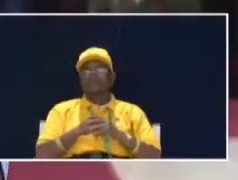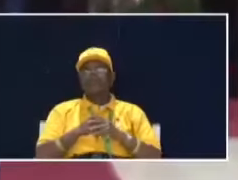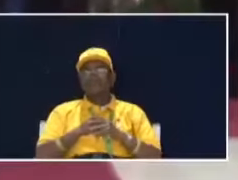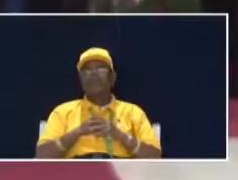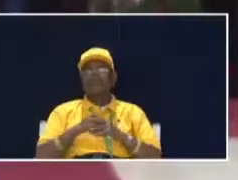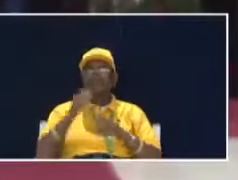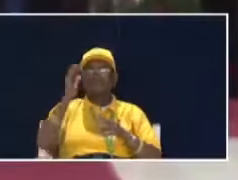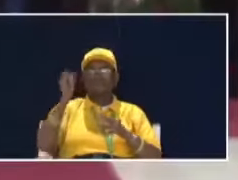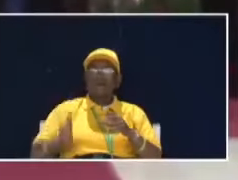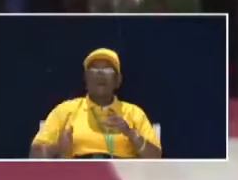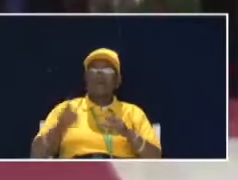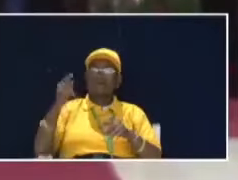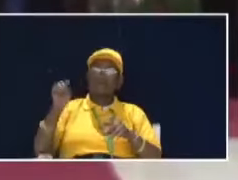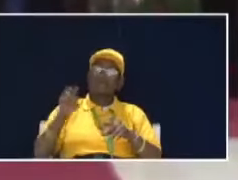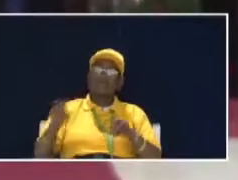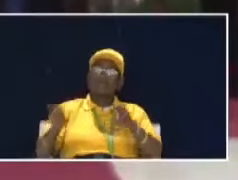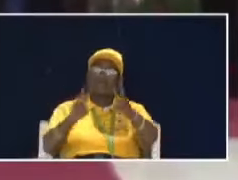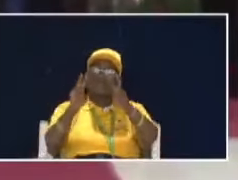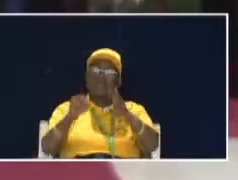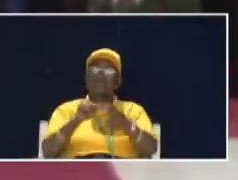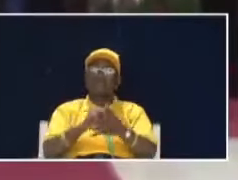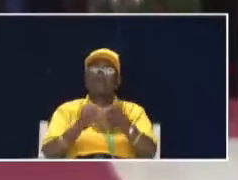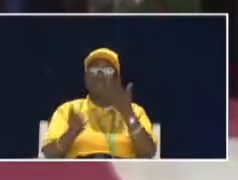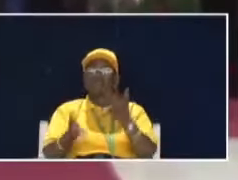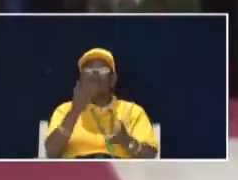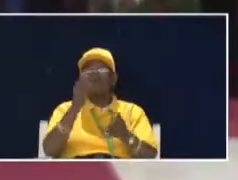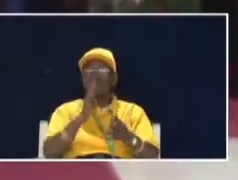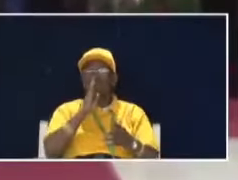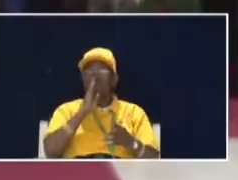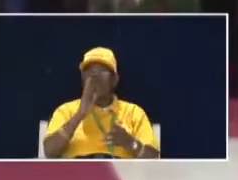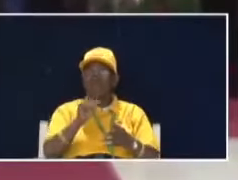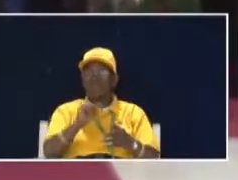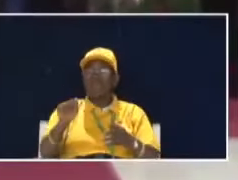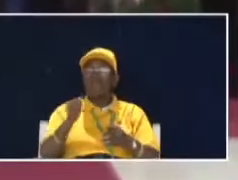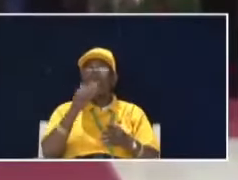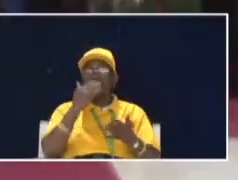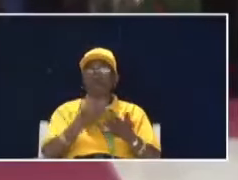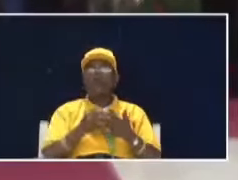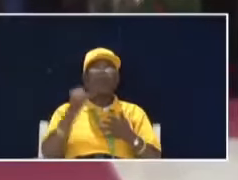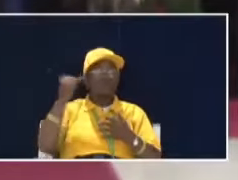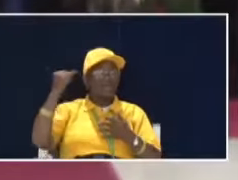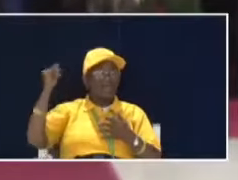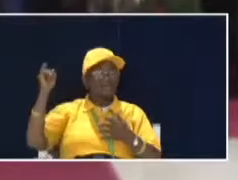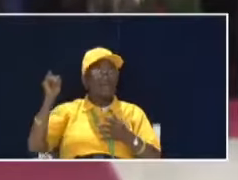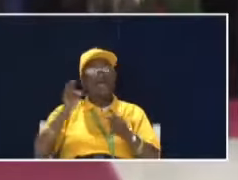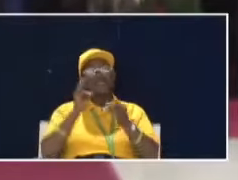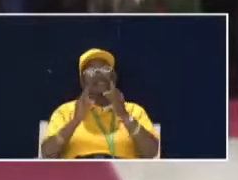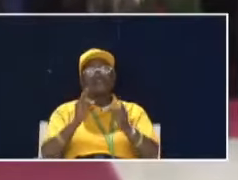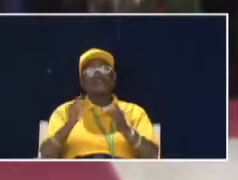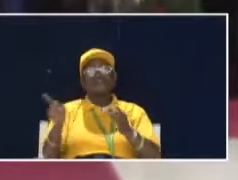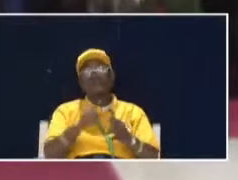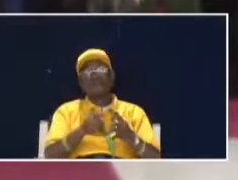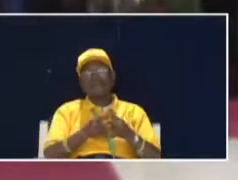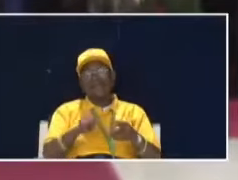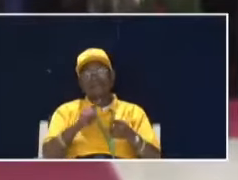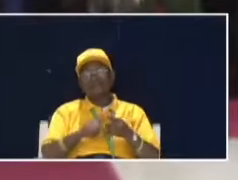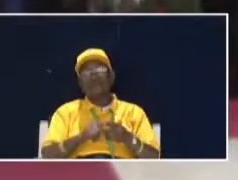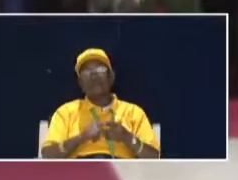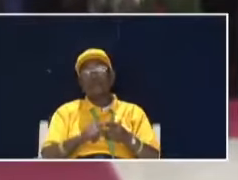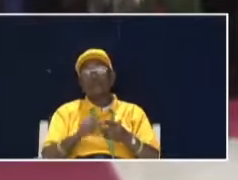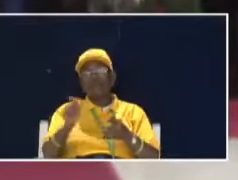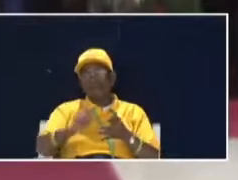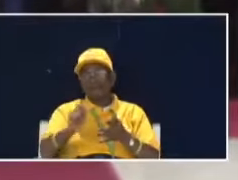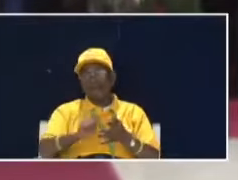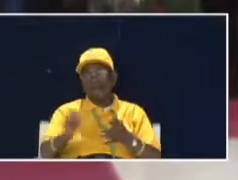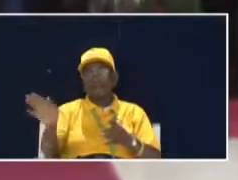By the way, it might be a good idea if you begin to write down your prayer points as I go along. Prayer point number